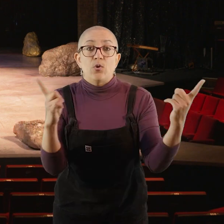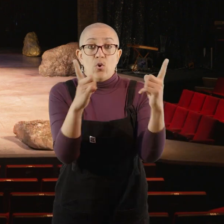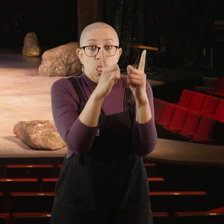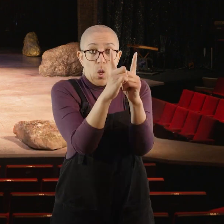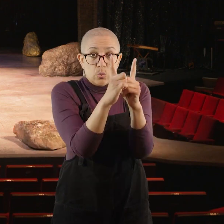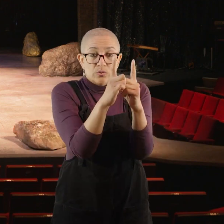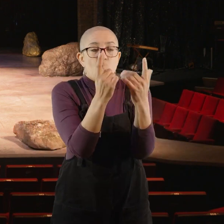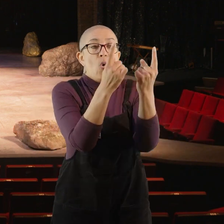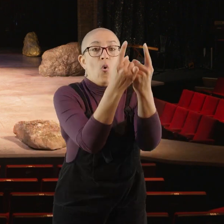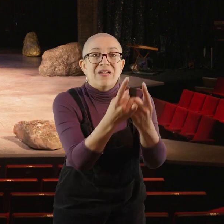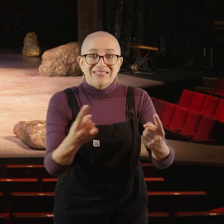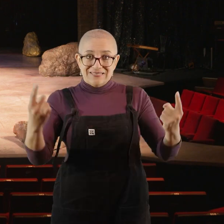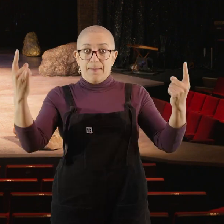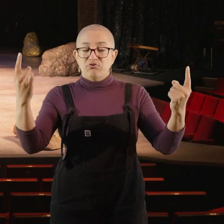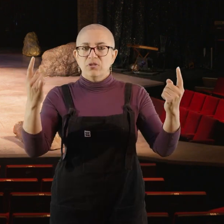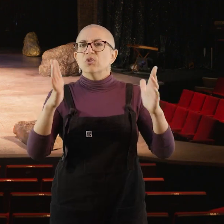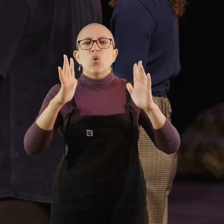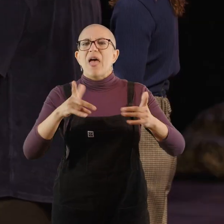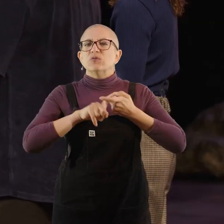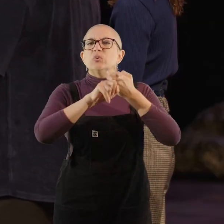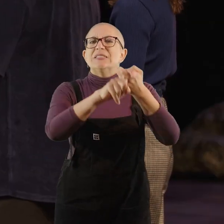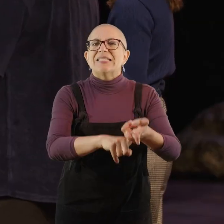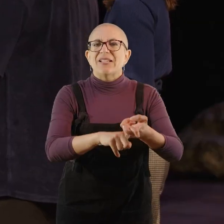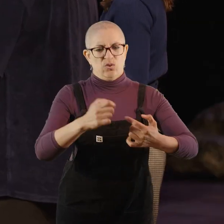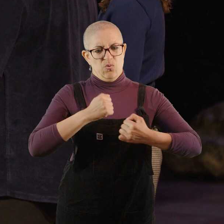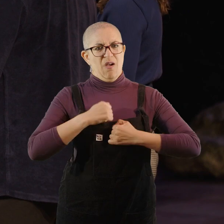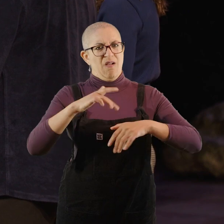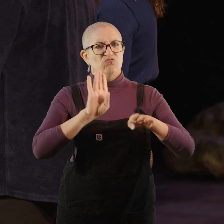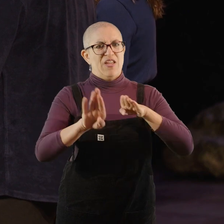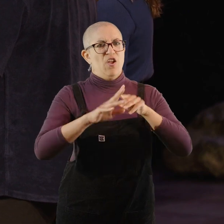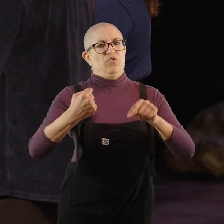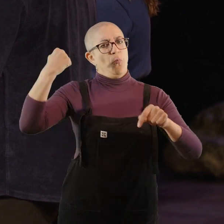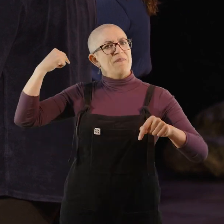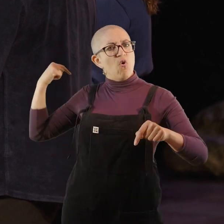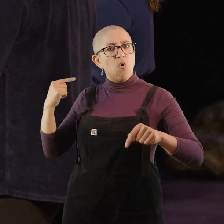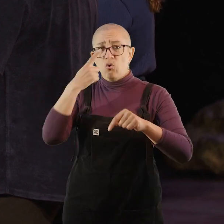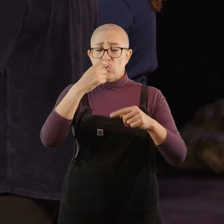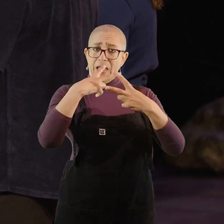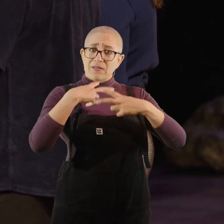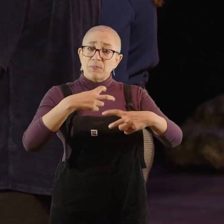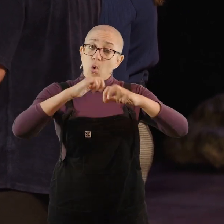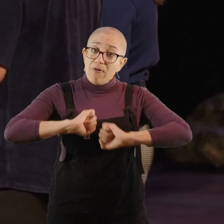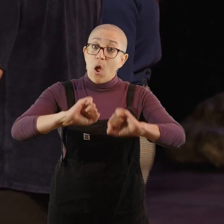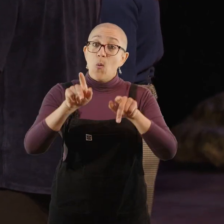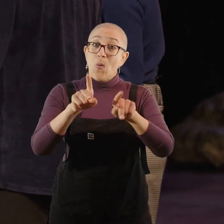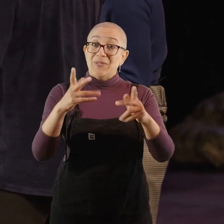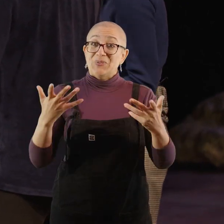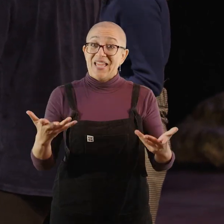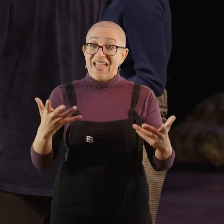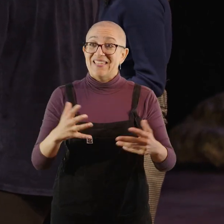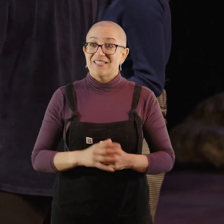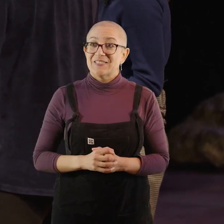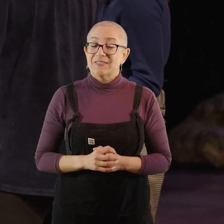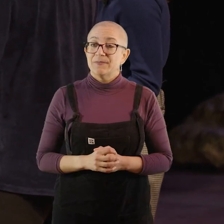you're separate. You know, you don't need to stick to what we've rehearsed before. You can explore it in the moment. And Where should